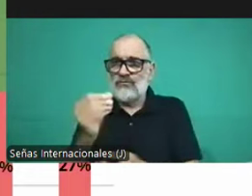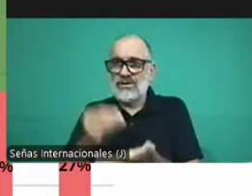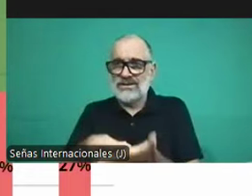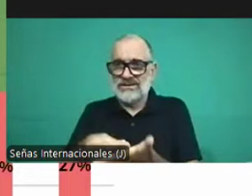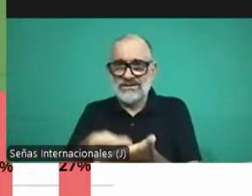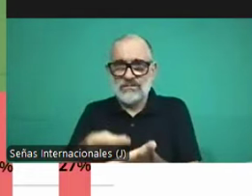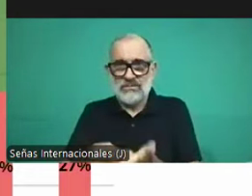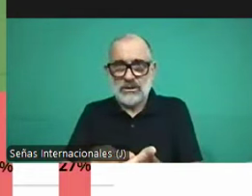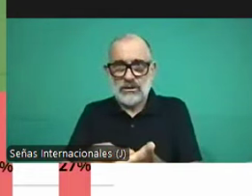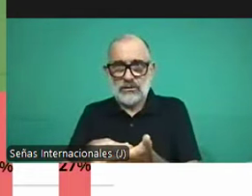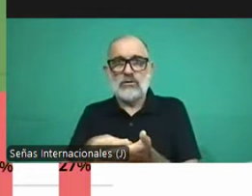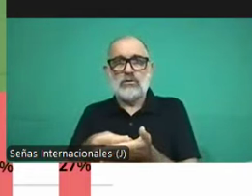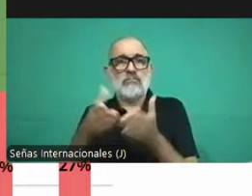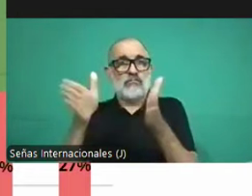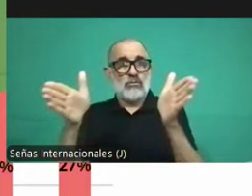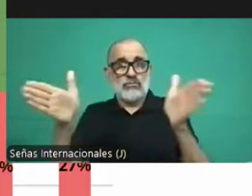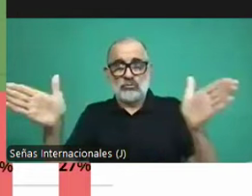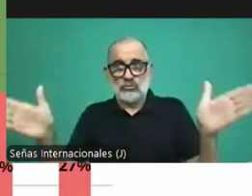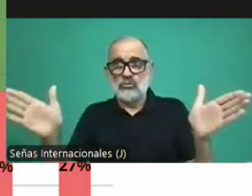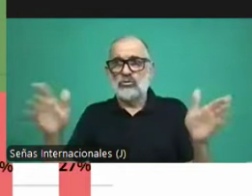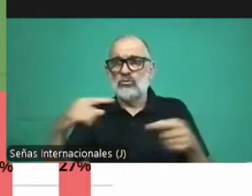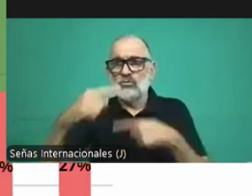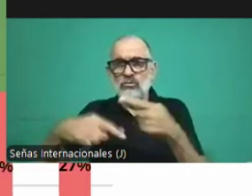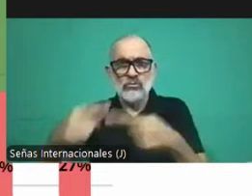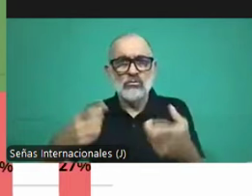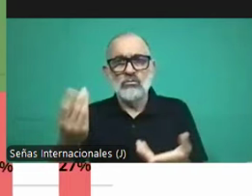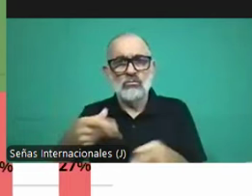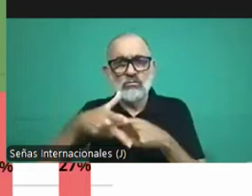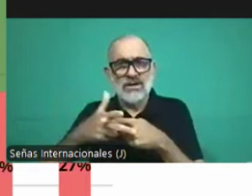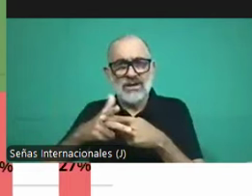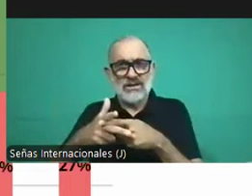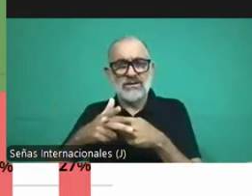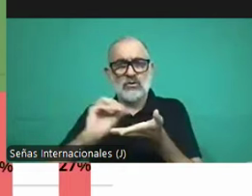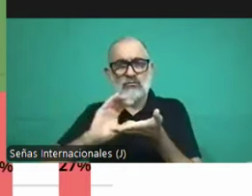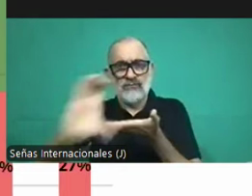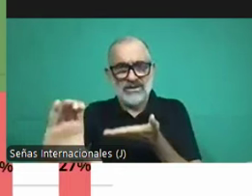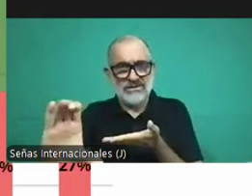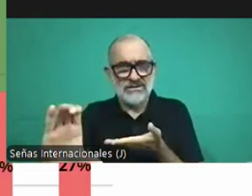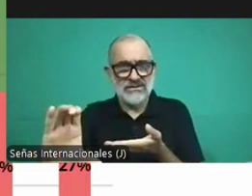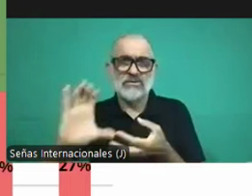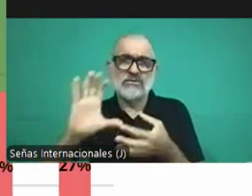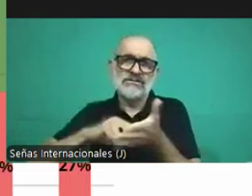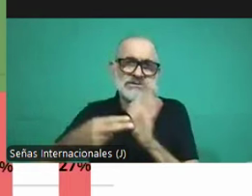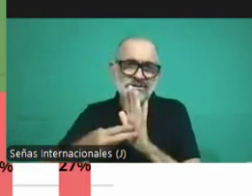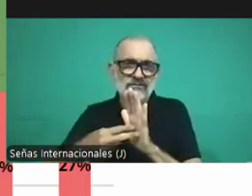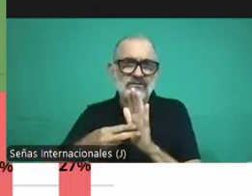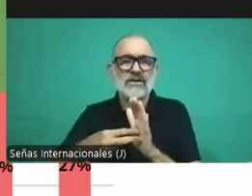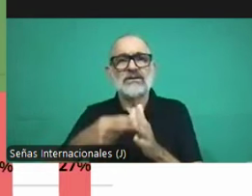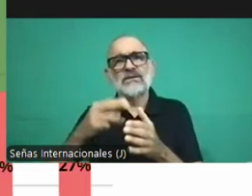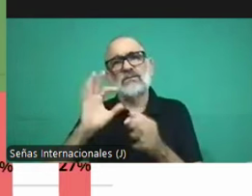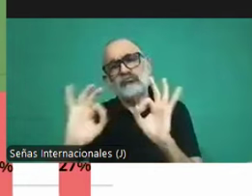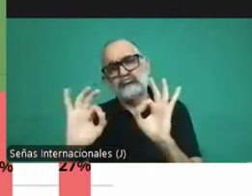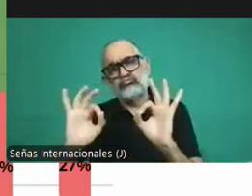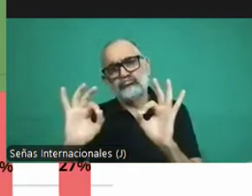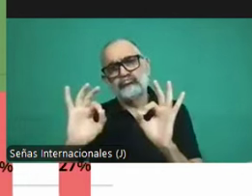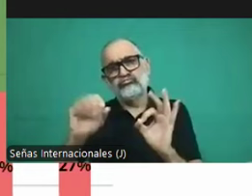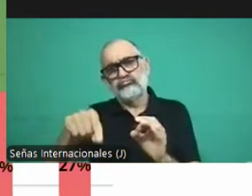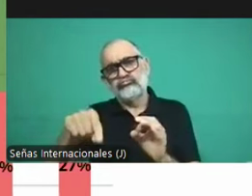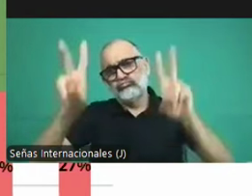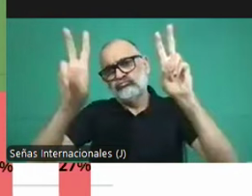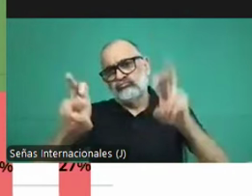The proportion of financing a general expense, indirect expense in households was completely reduced. And it is in this